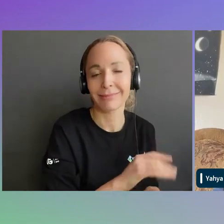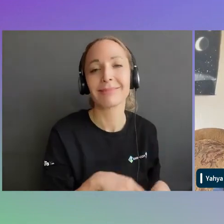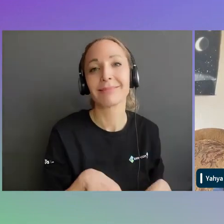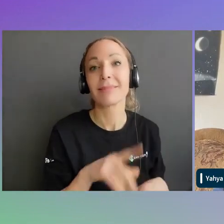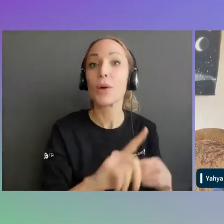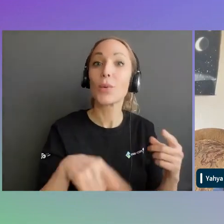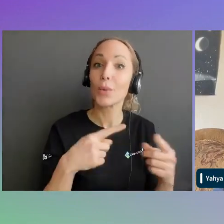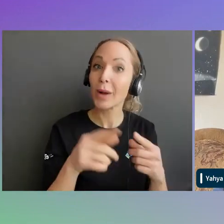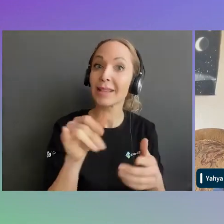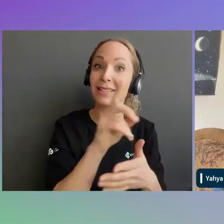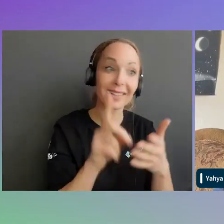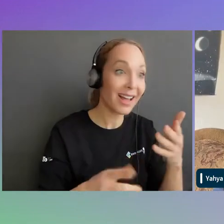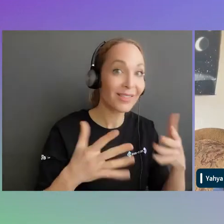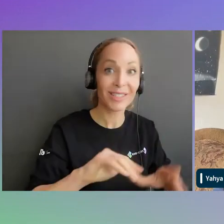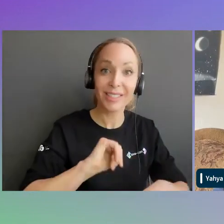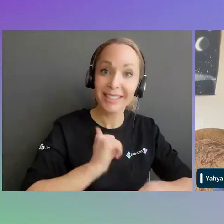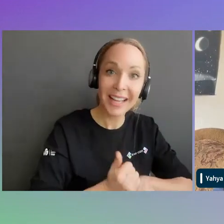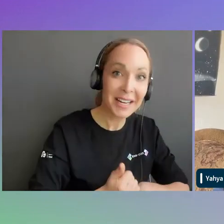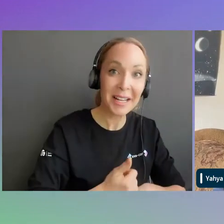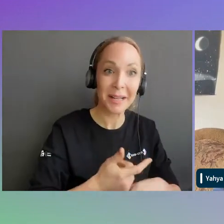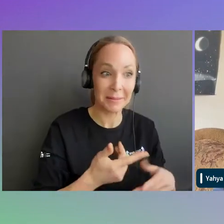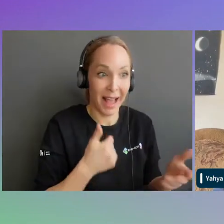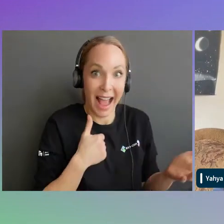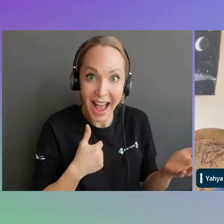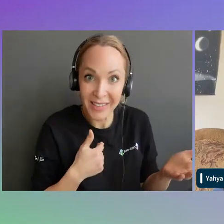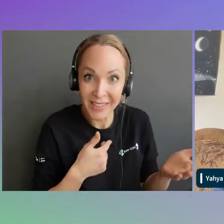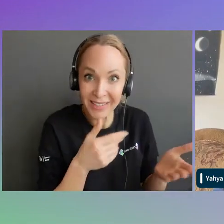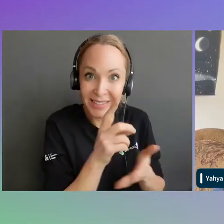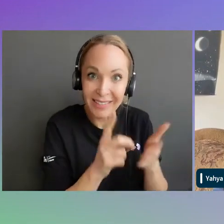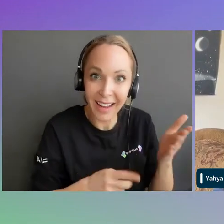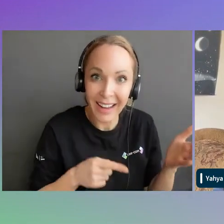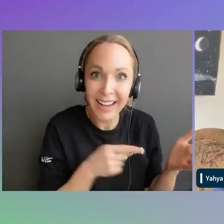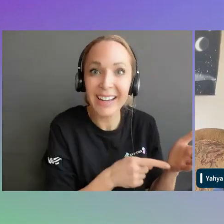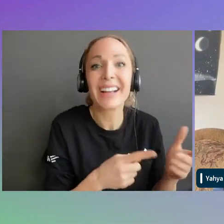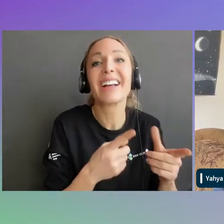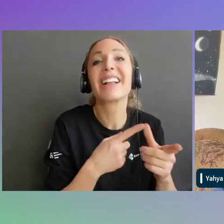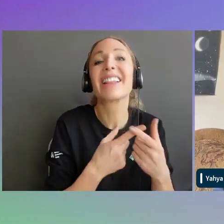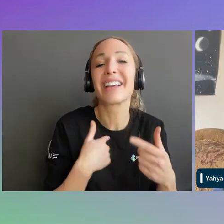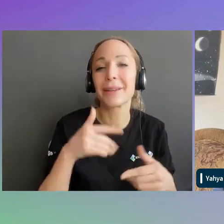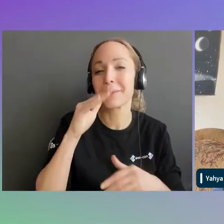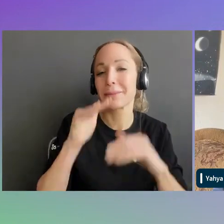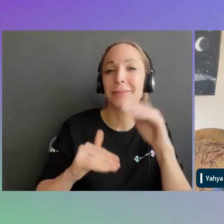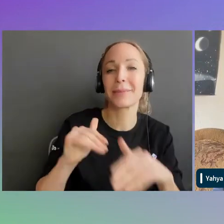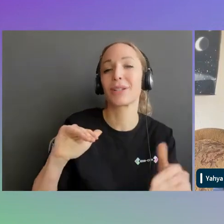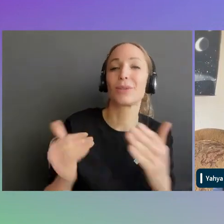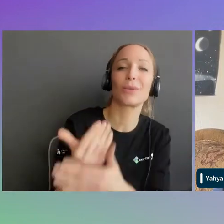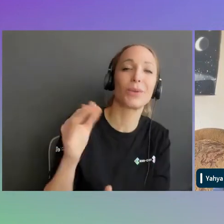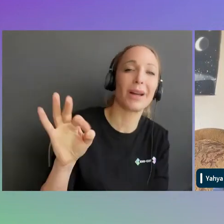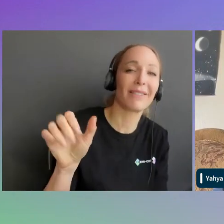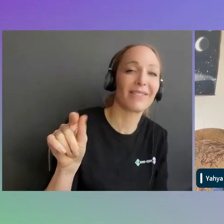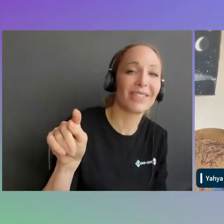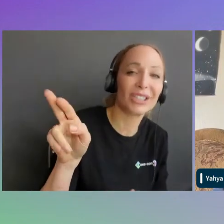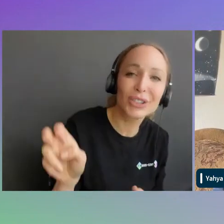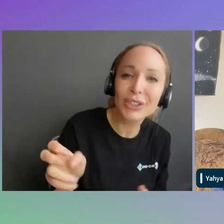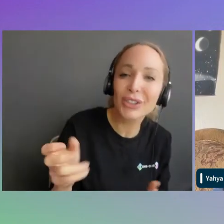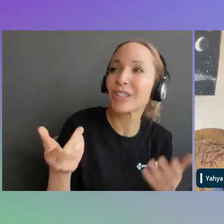and exist, then we'll look at, we're maybe building a new feature in one of the products. Like maybe we're building a new